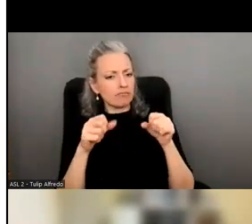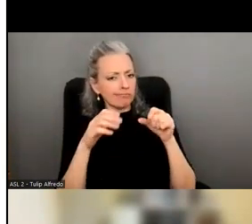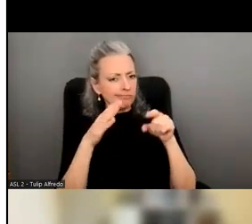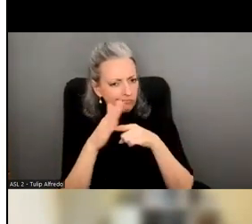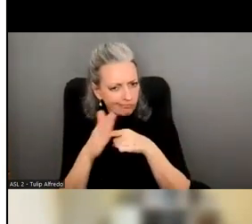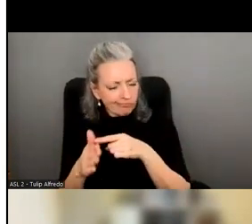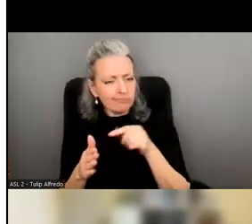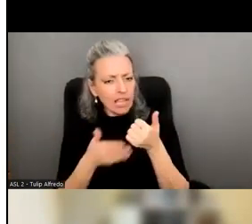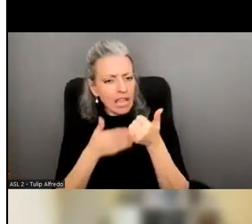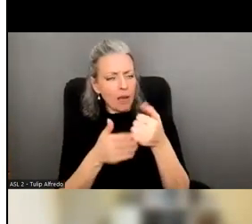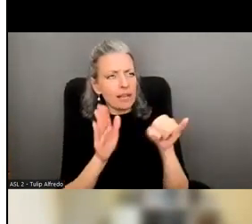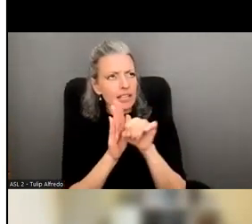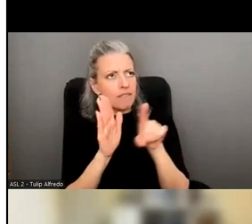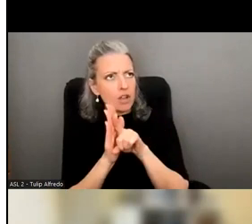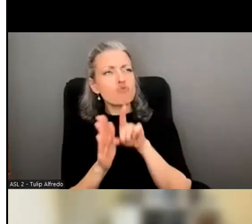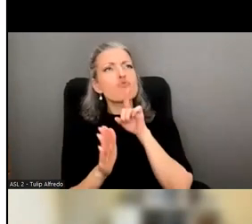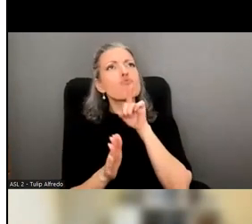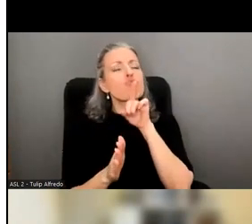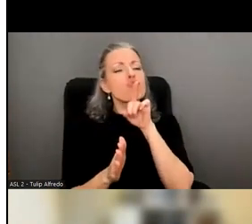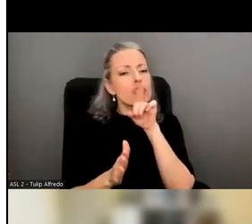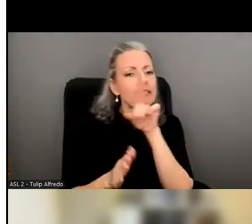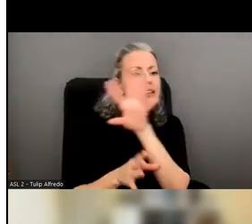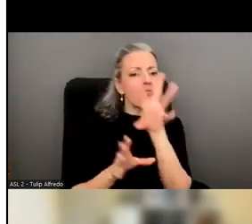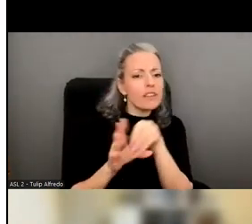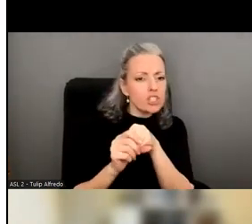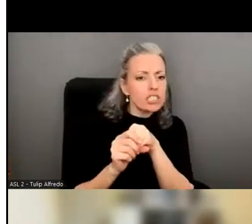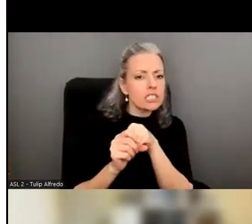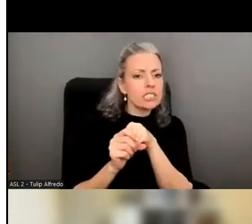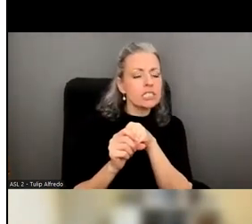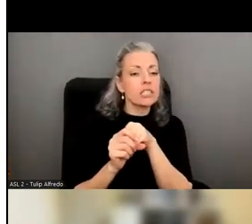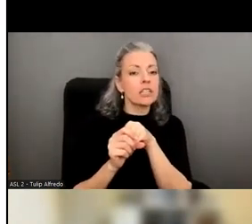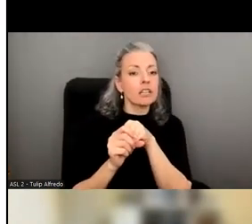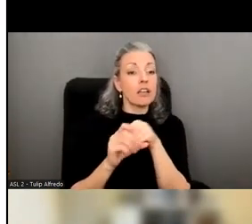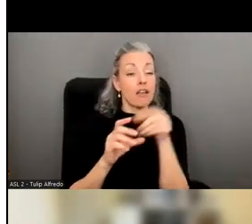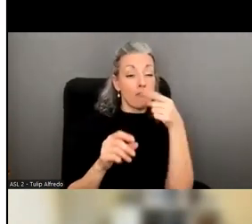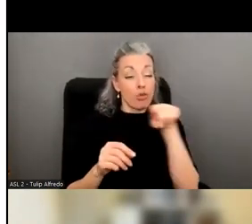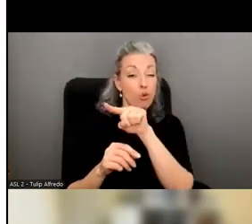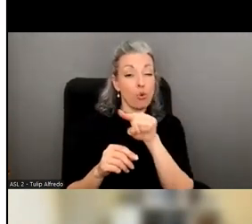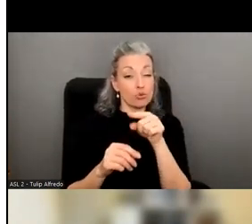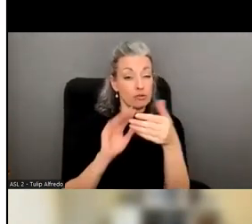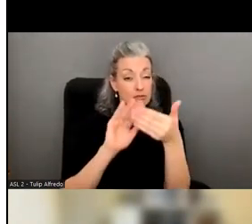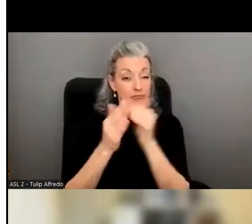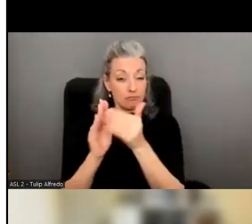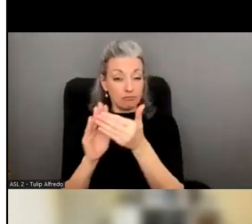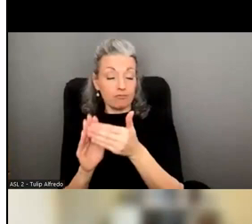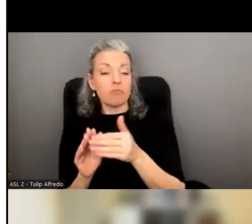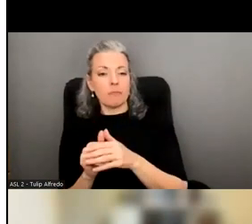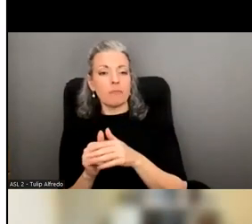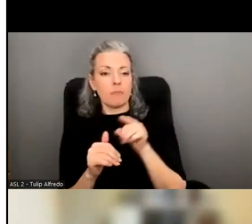identify really robust interventions for these sort of subpopulations or subgroups and communities